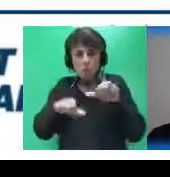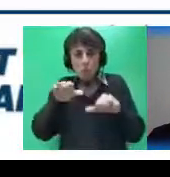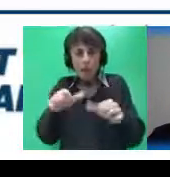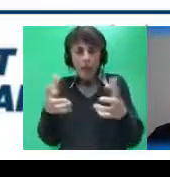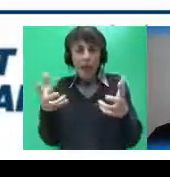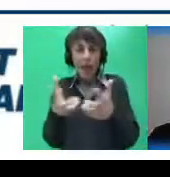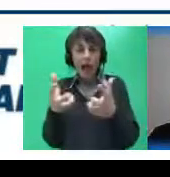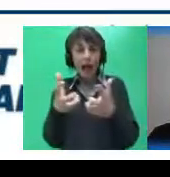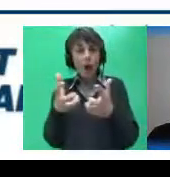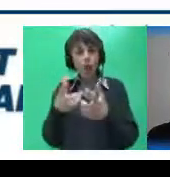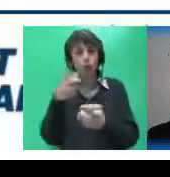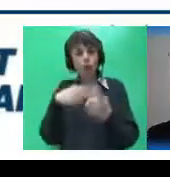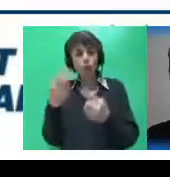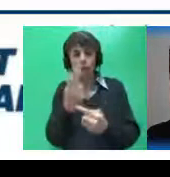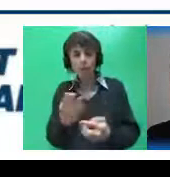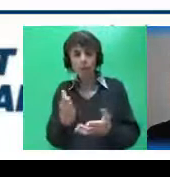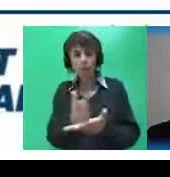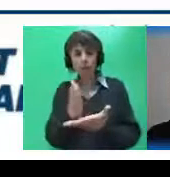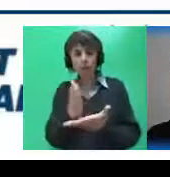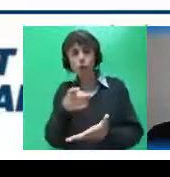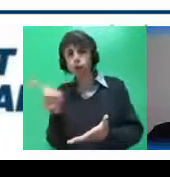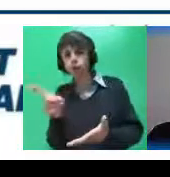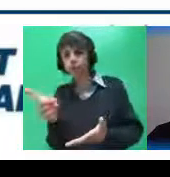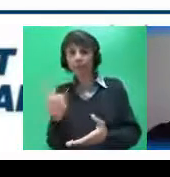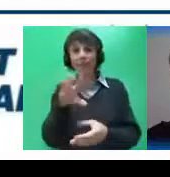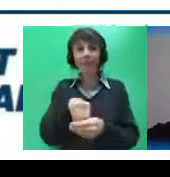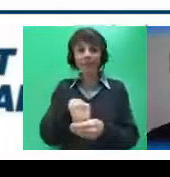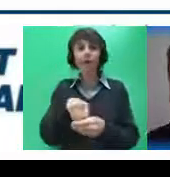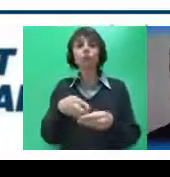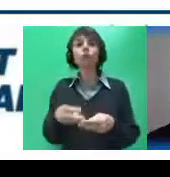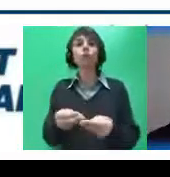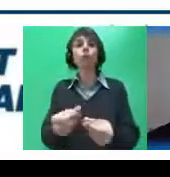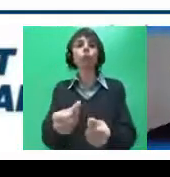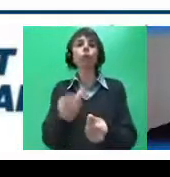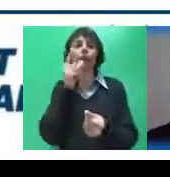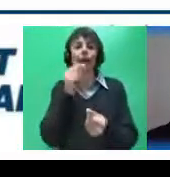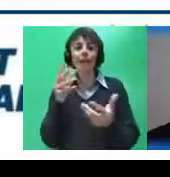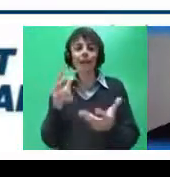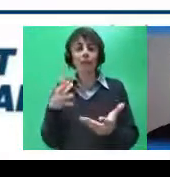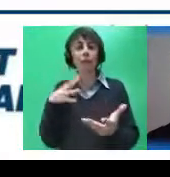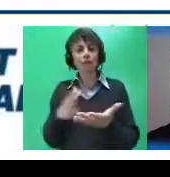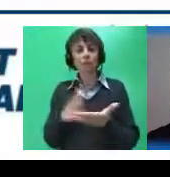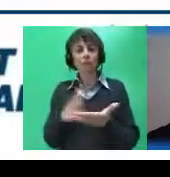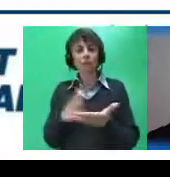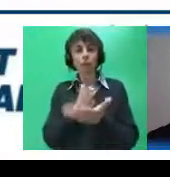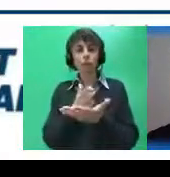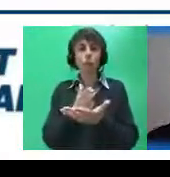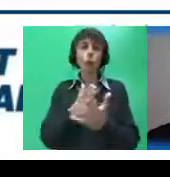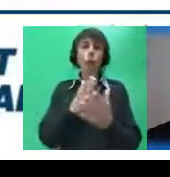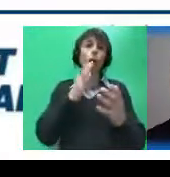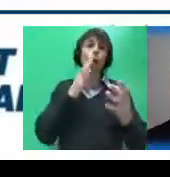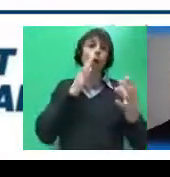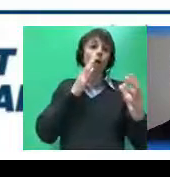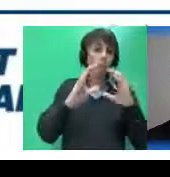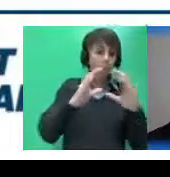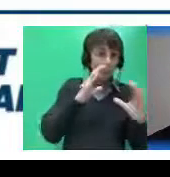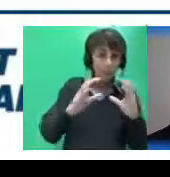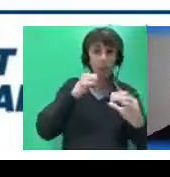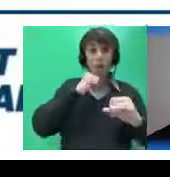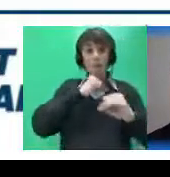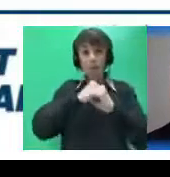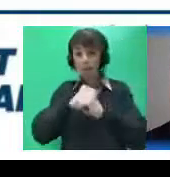person-centered and do support people to be active in a way that's right for them? But you can't do that unless you get the messages right and the marketing and comms. And of course,